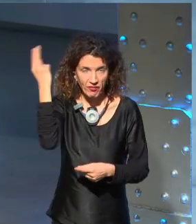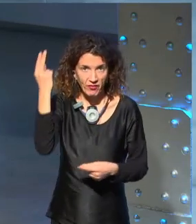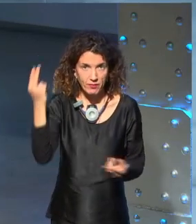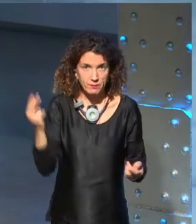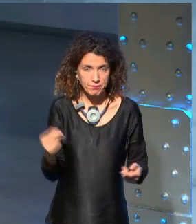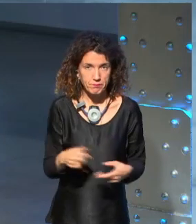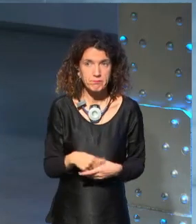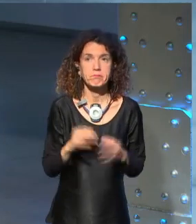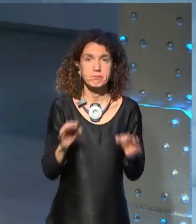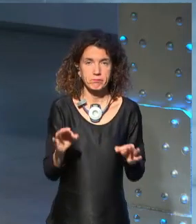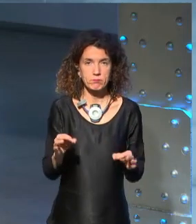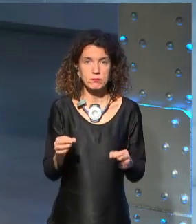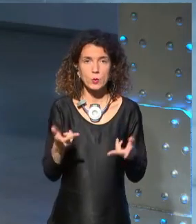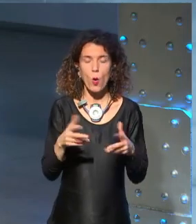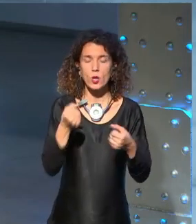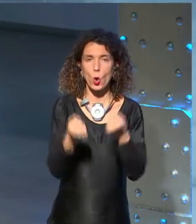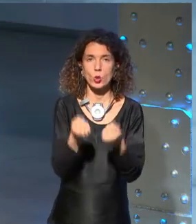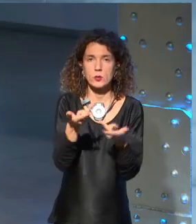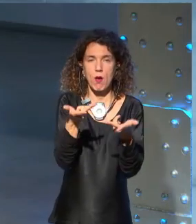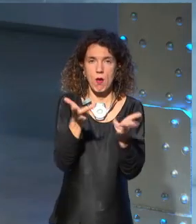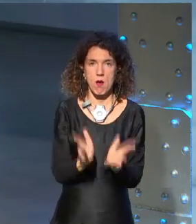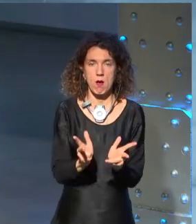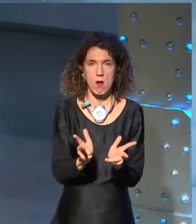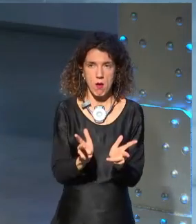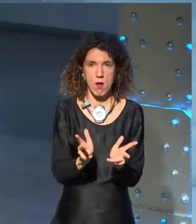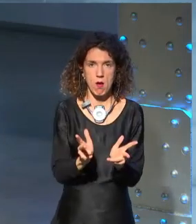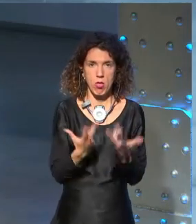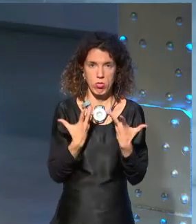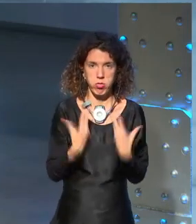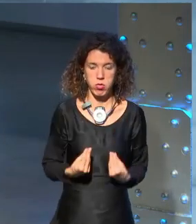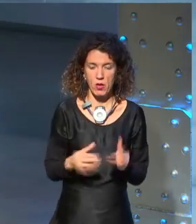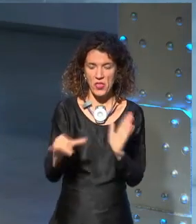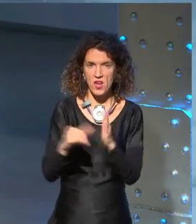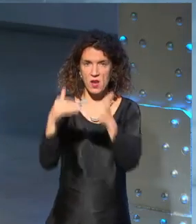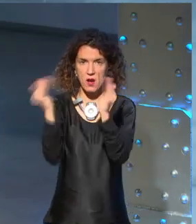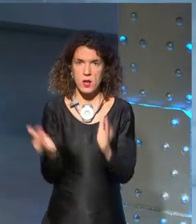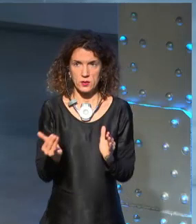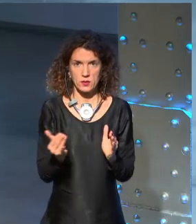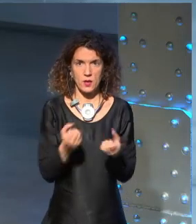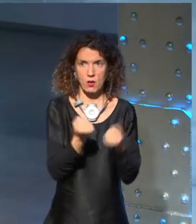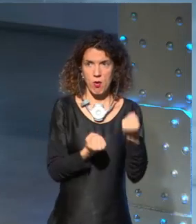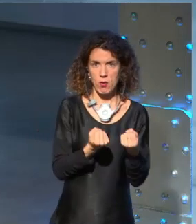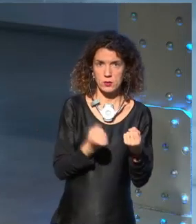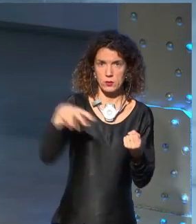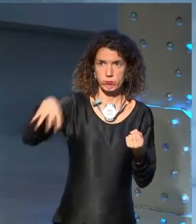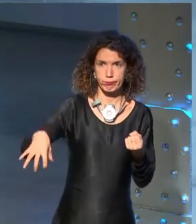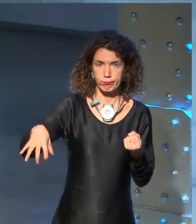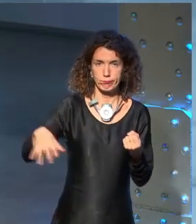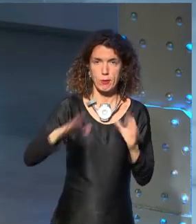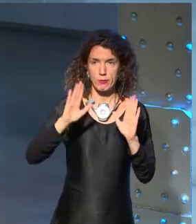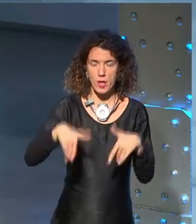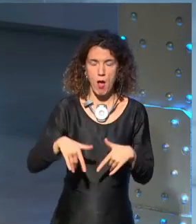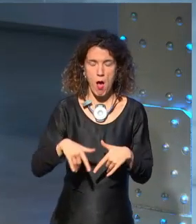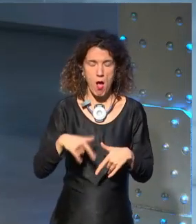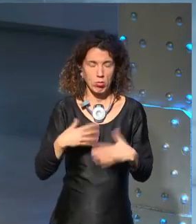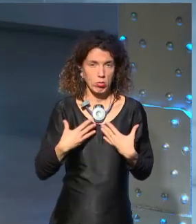He's sitting in a car next to his house. He's at the end of this thing. He is so depressed he